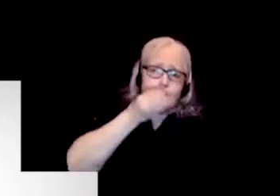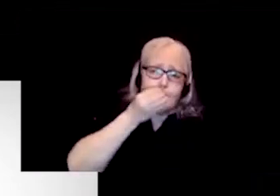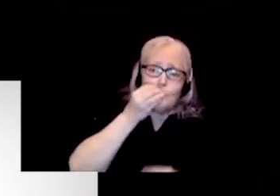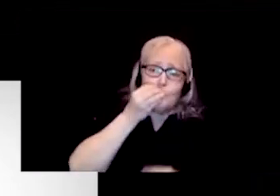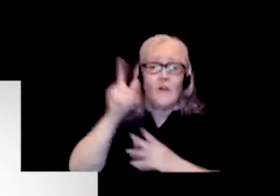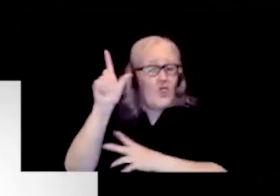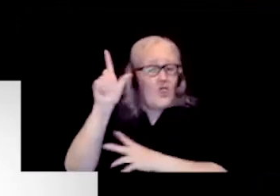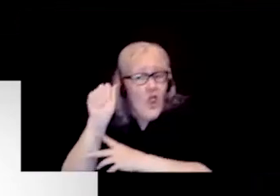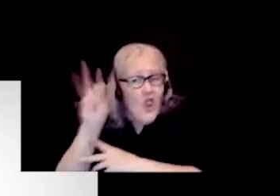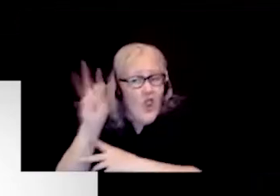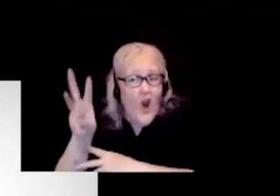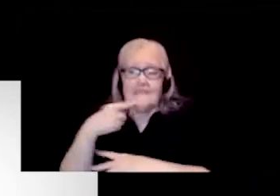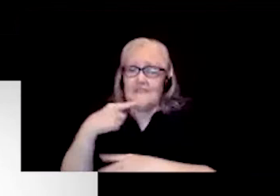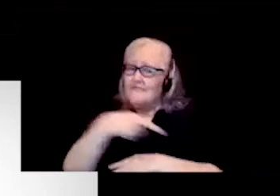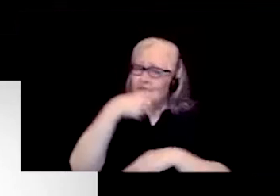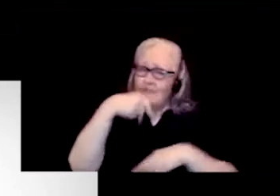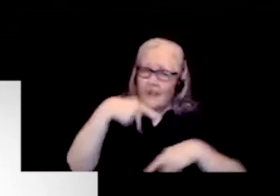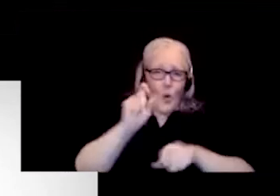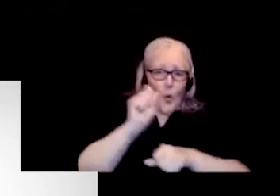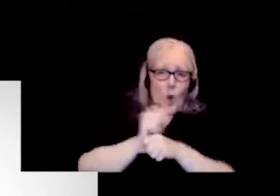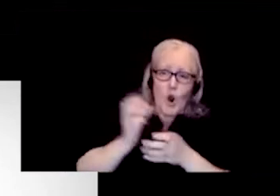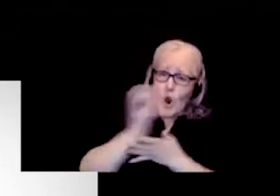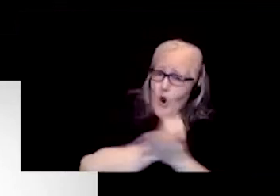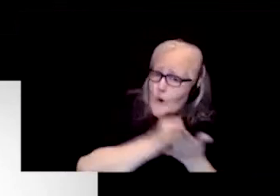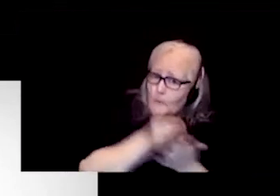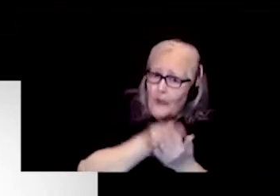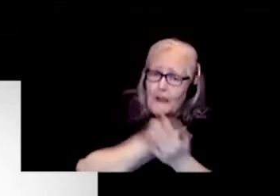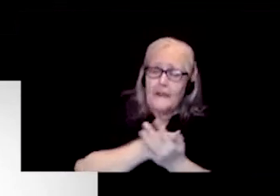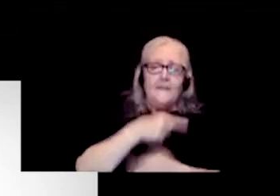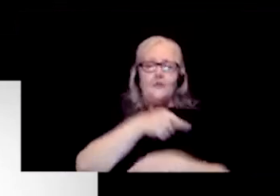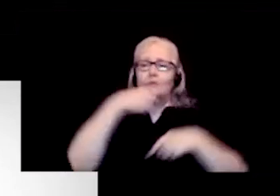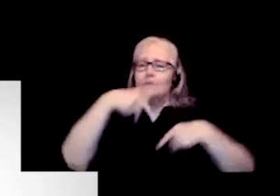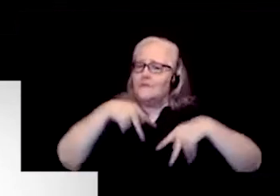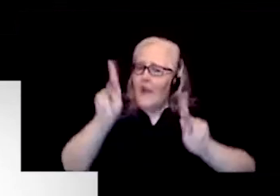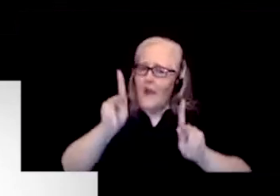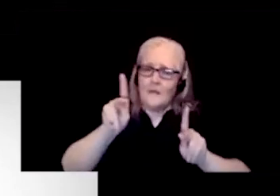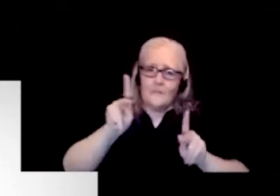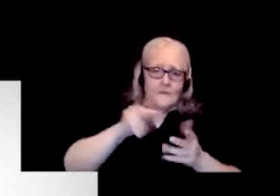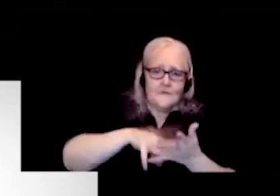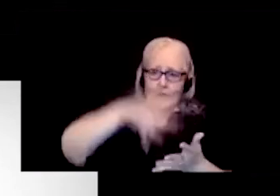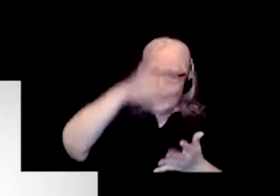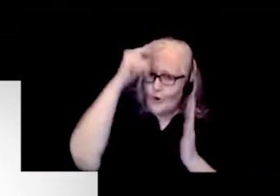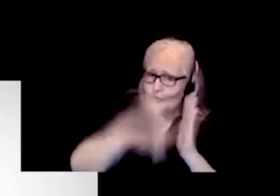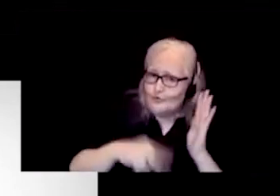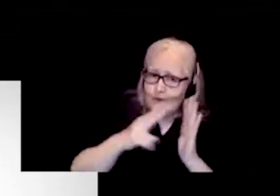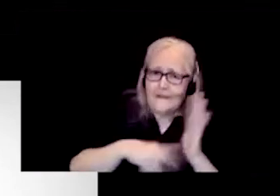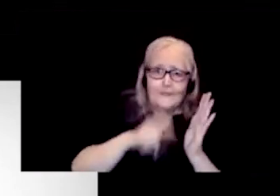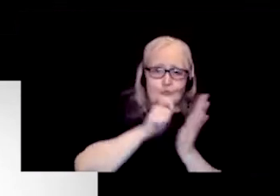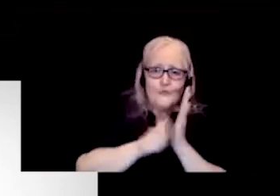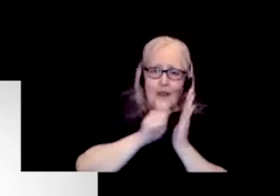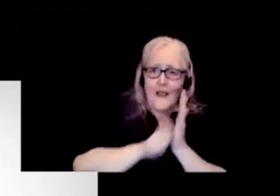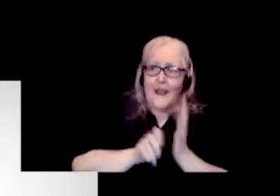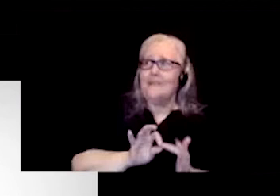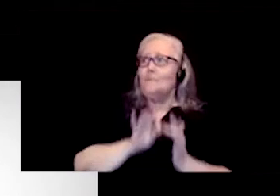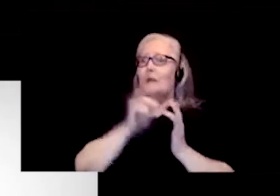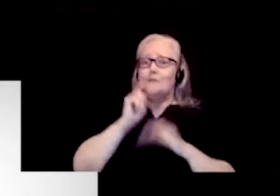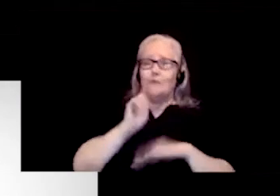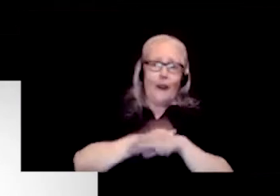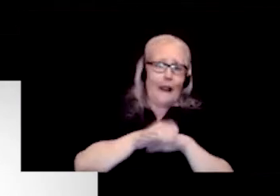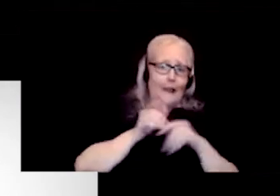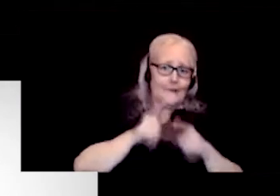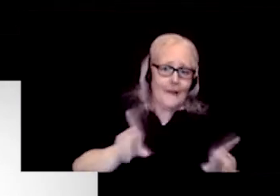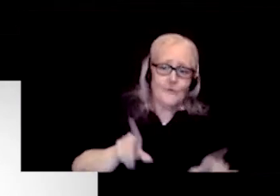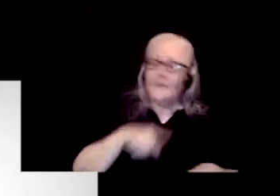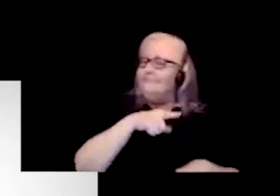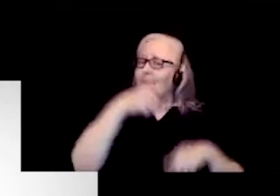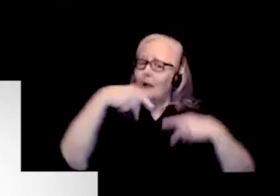earning their own money, prohibited from learning to read and write, especially English. They were prohibited from socializing. They